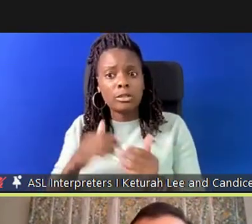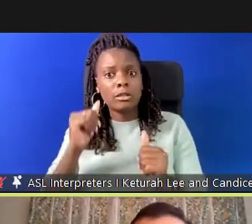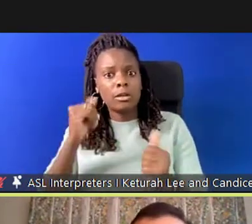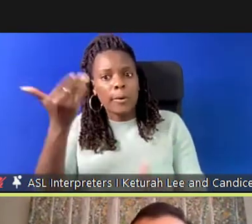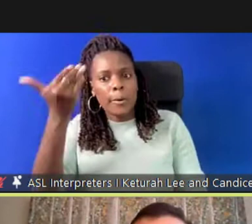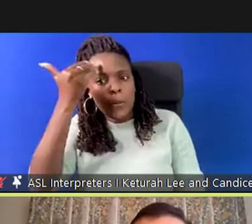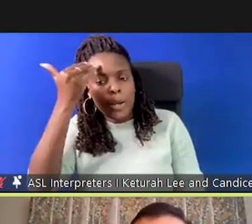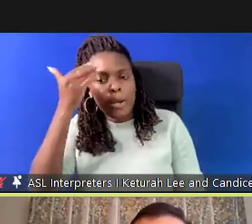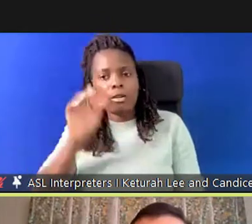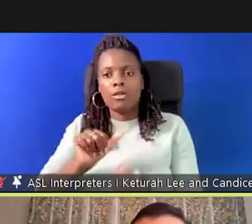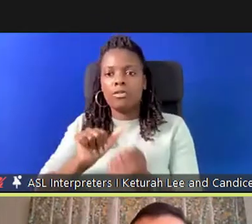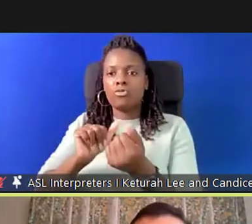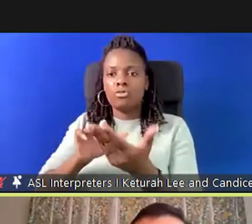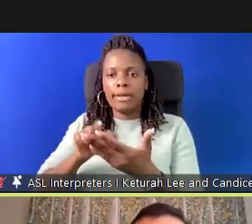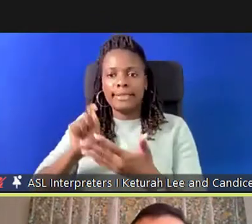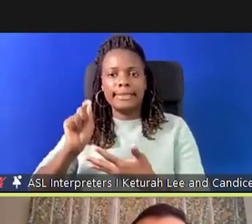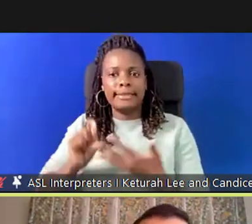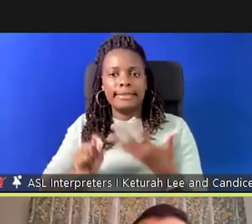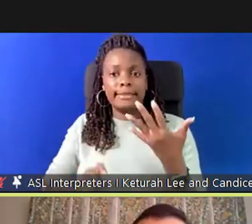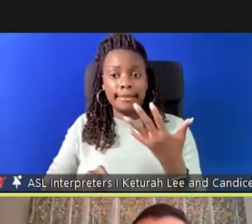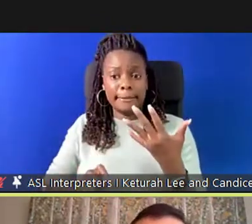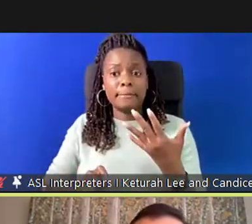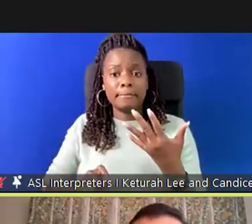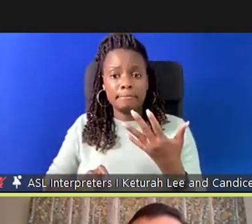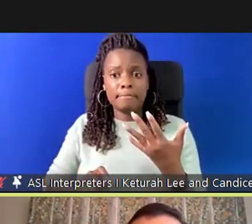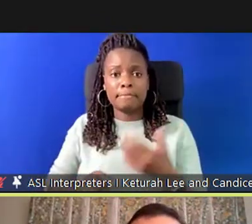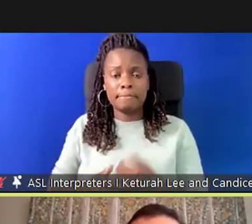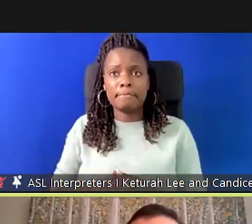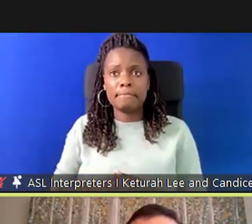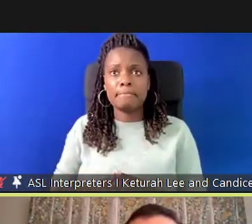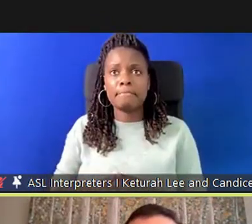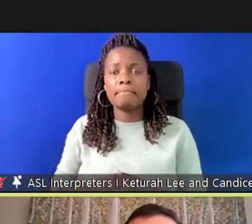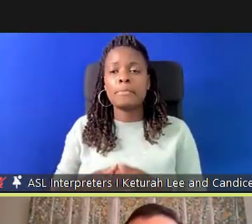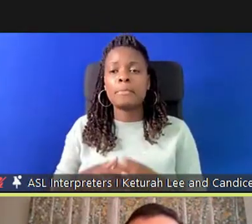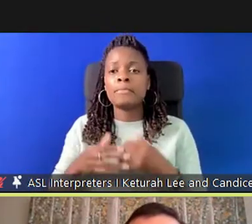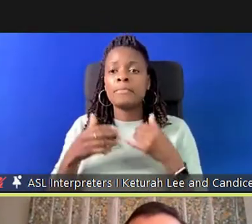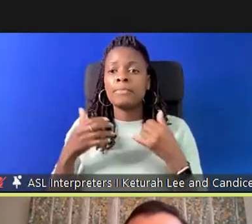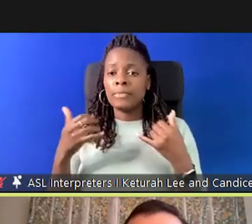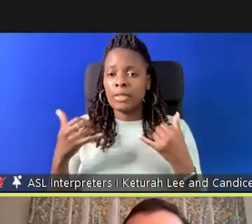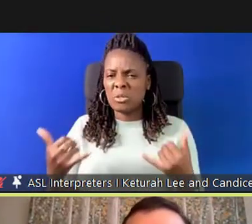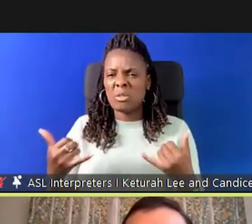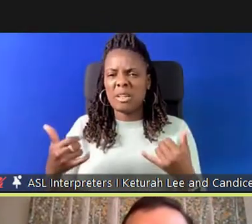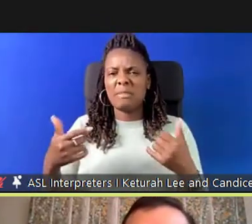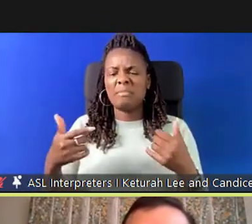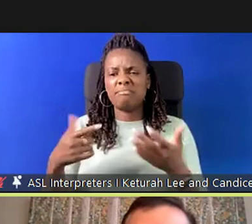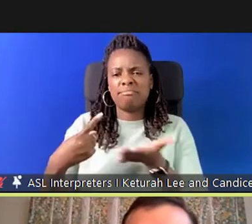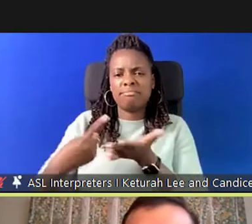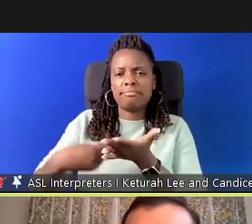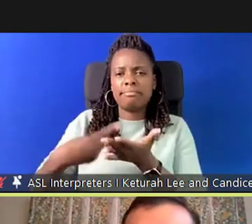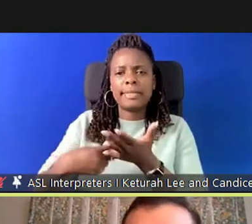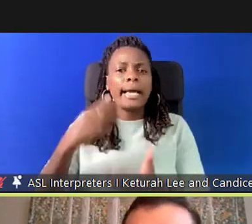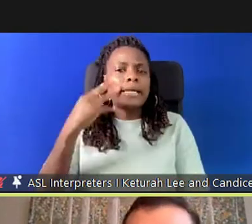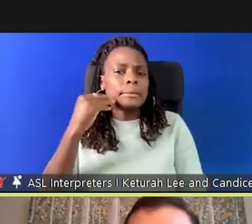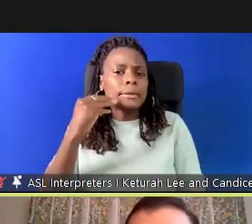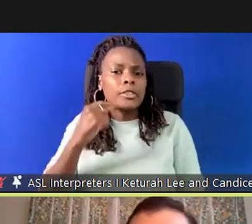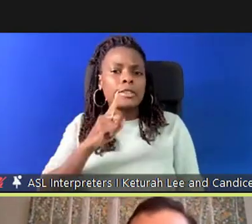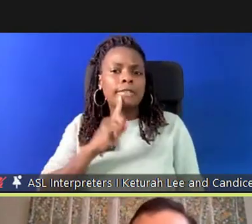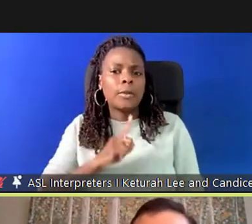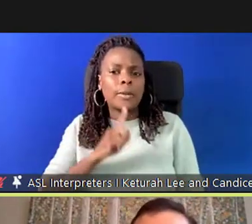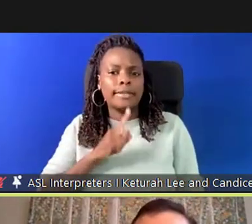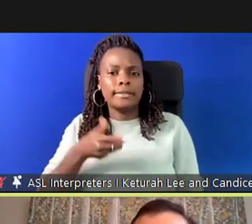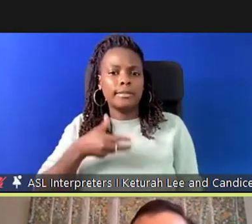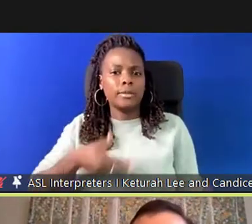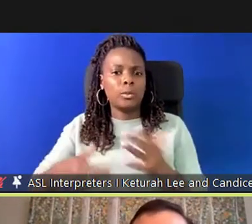social needs. So let's turn to then experiences of loneliness and social isolation at the end of